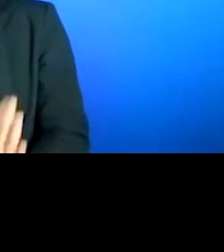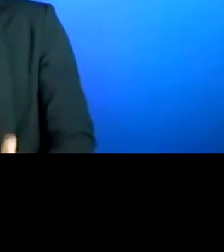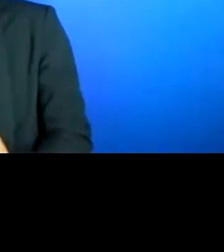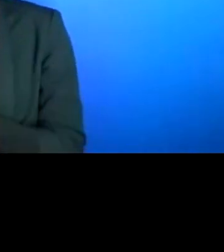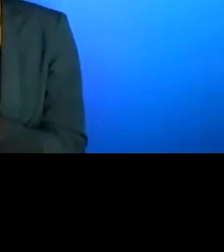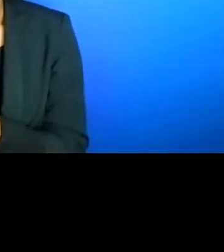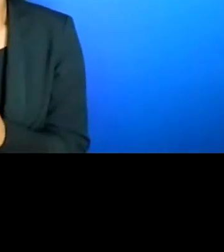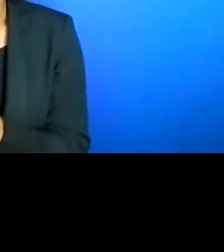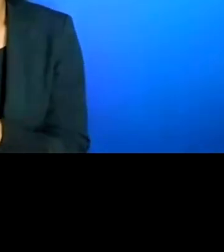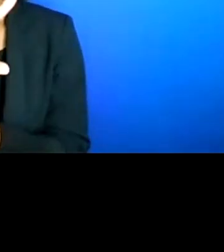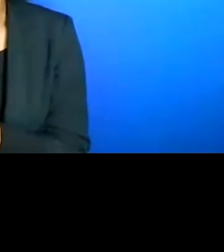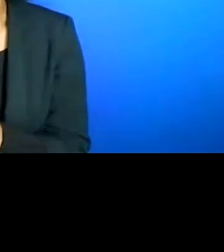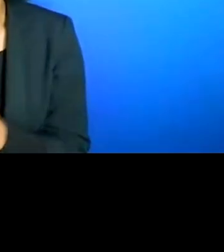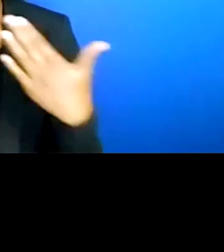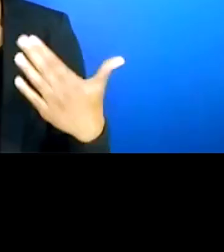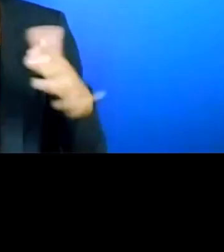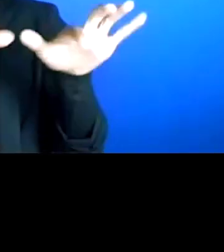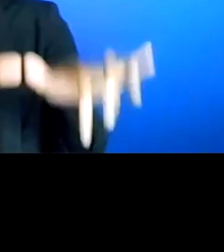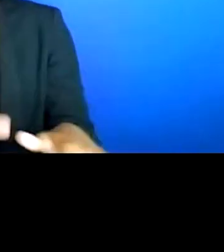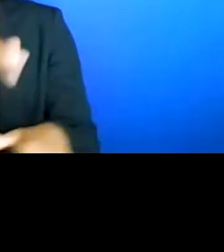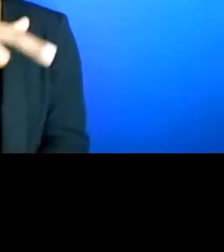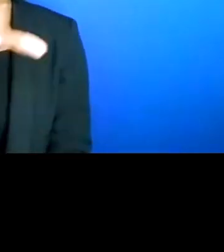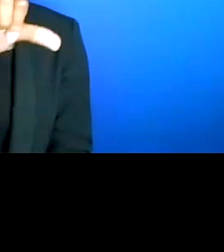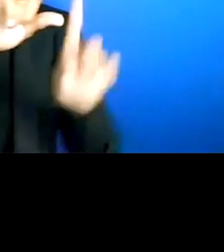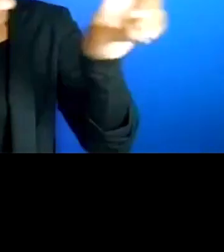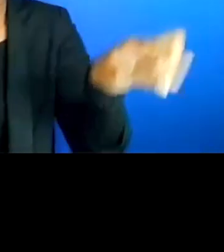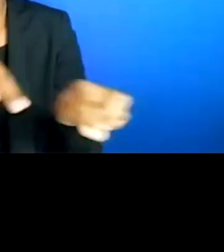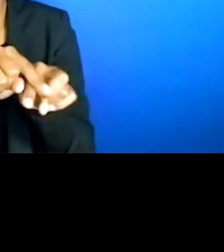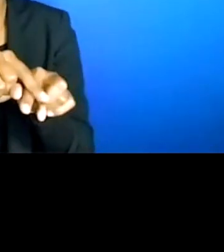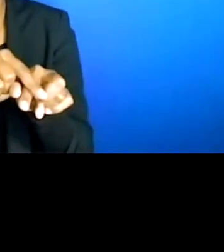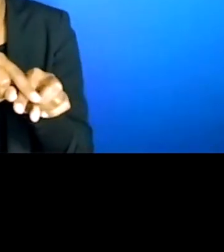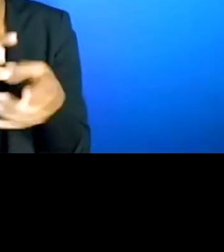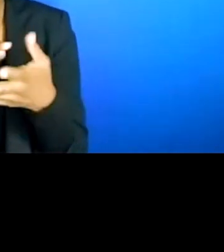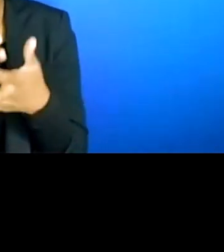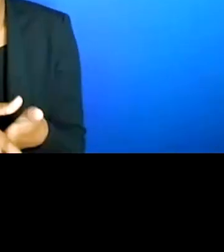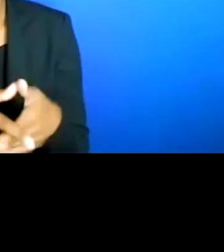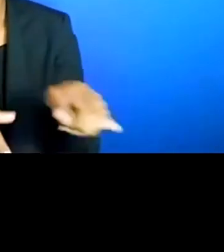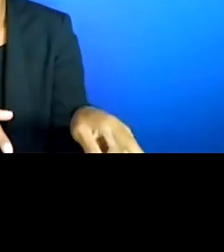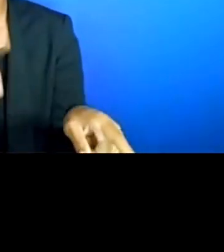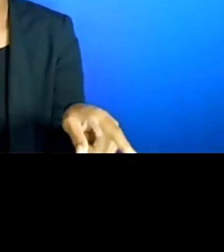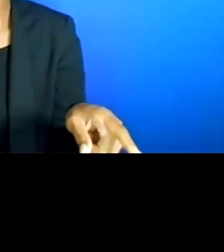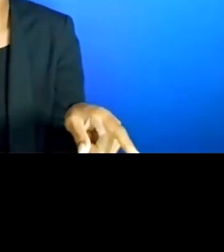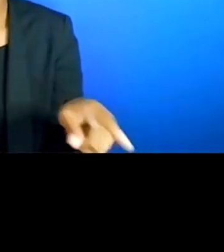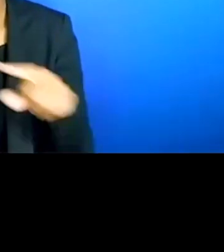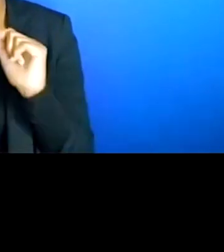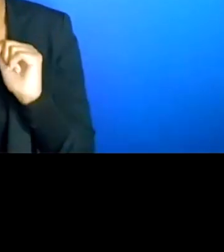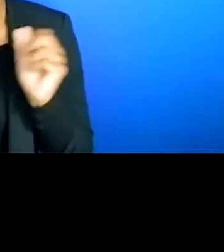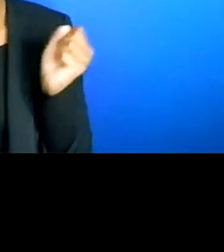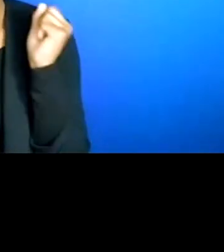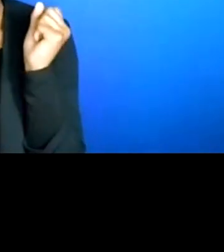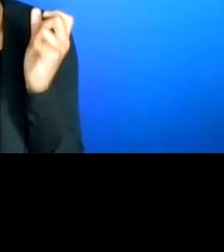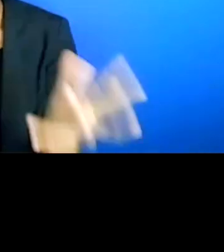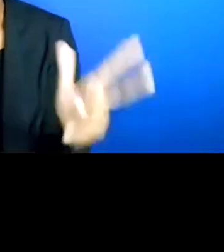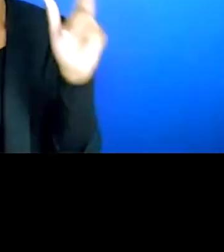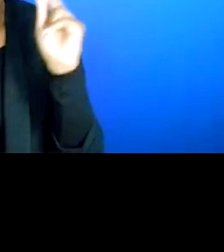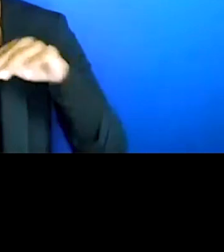into the Q&A box in the Zoom feature. However, because there's so many people on, I'm going to ask that you refrain